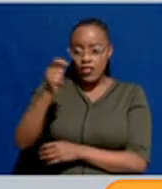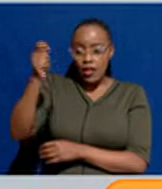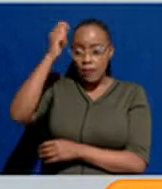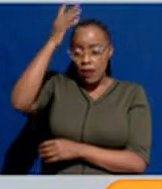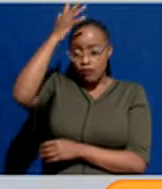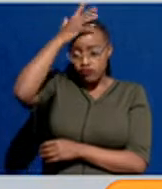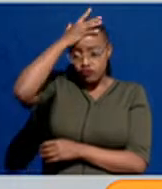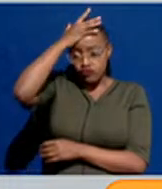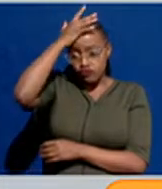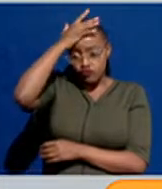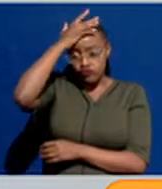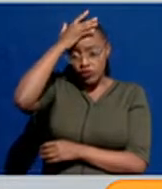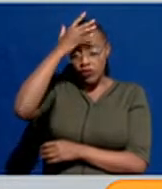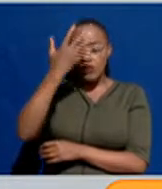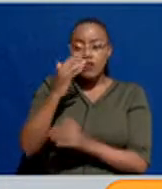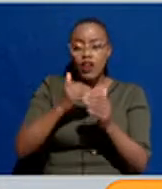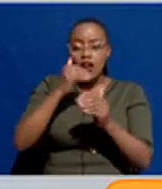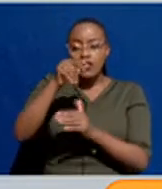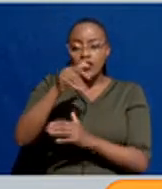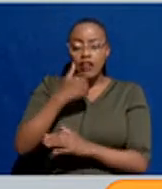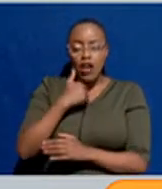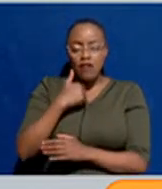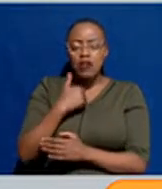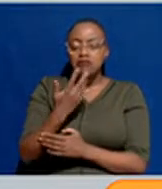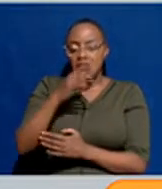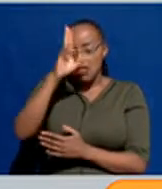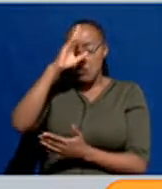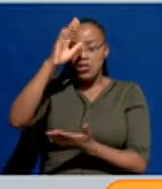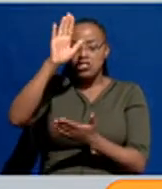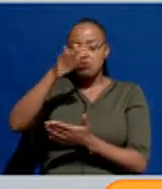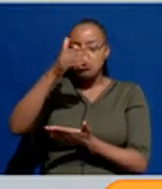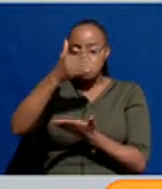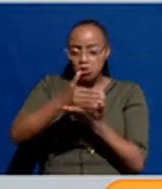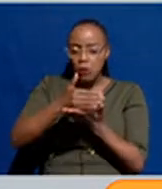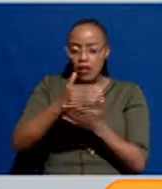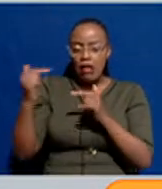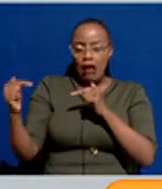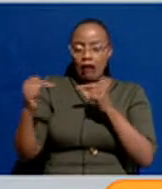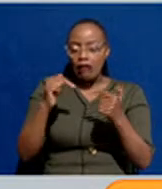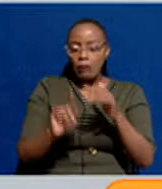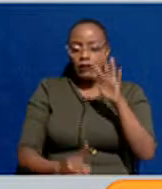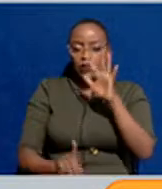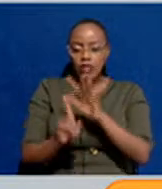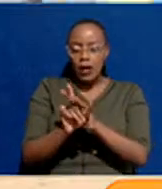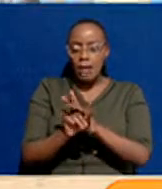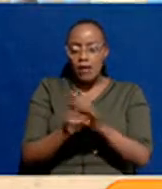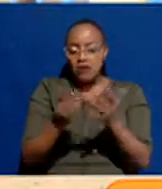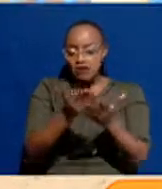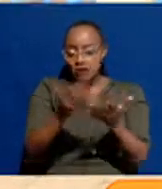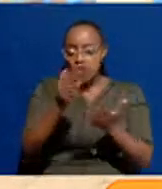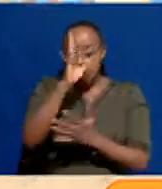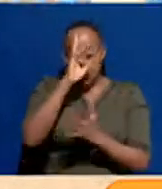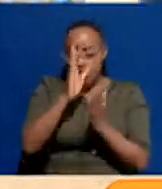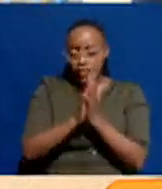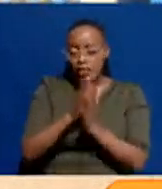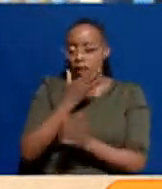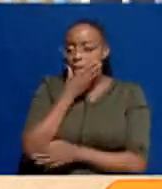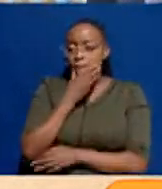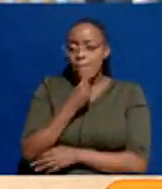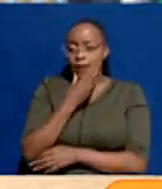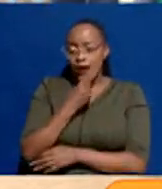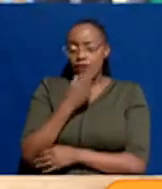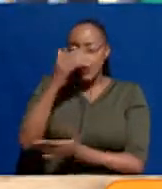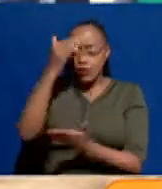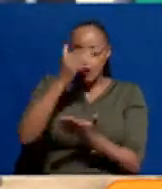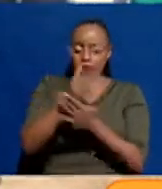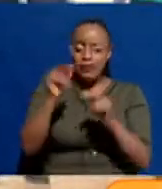head with a blunt object after he was stopped by the officers and an argument arose between them. The hospital report confirming